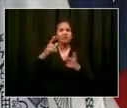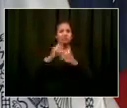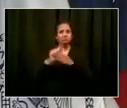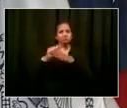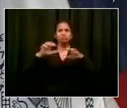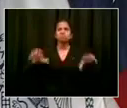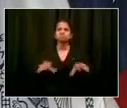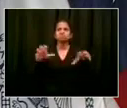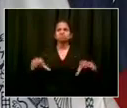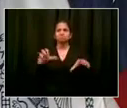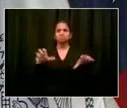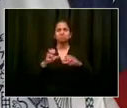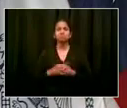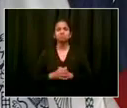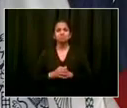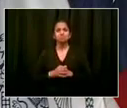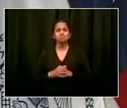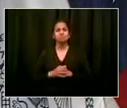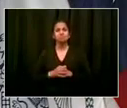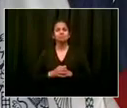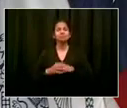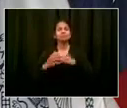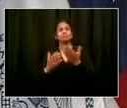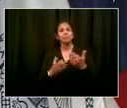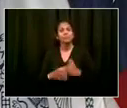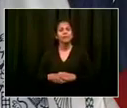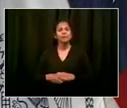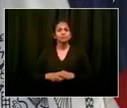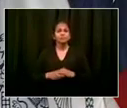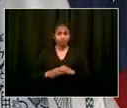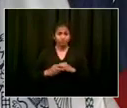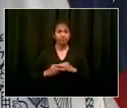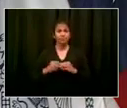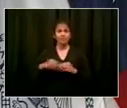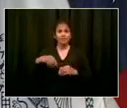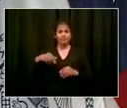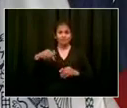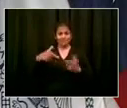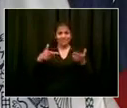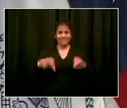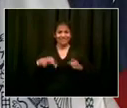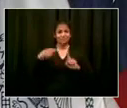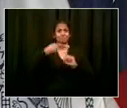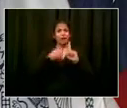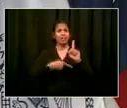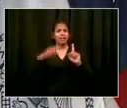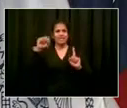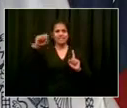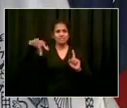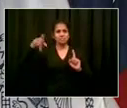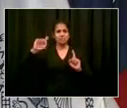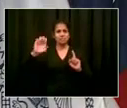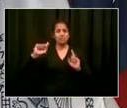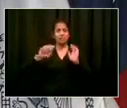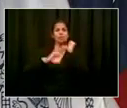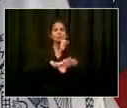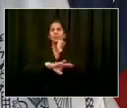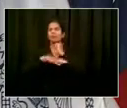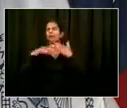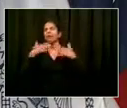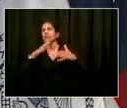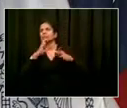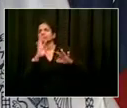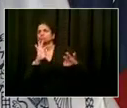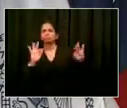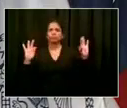going on in this month that will determine much of the future of our city, and it still doesn't get all the attention it